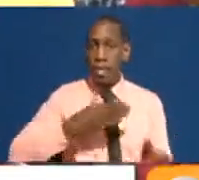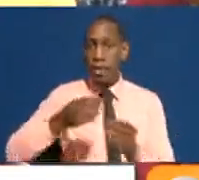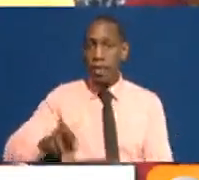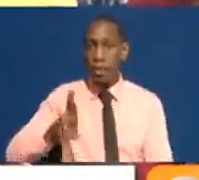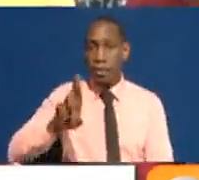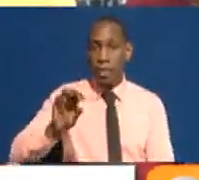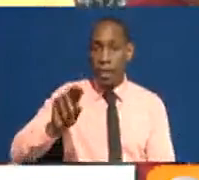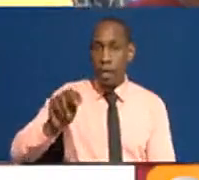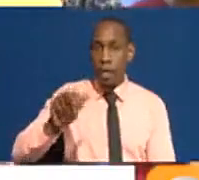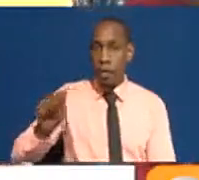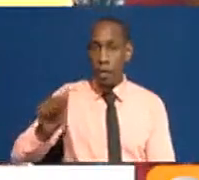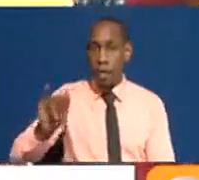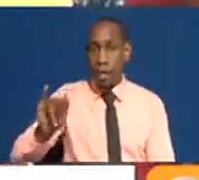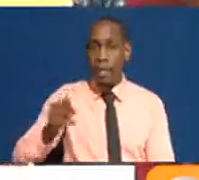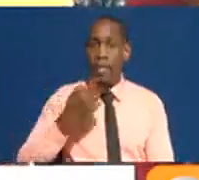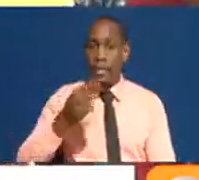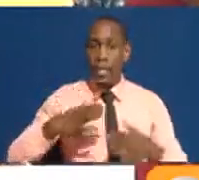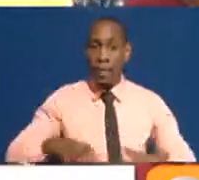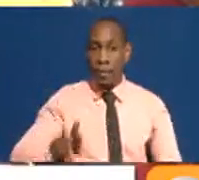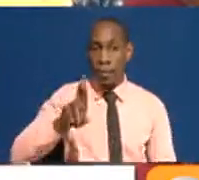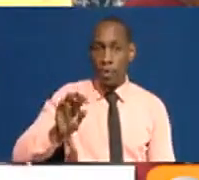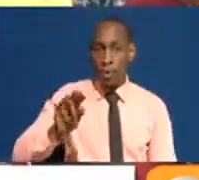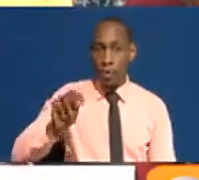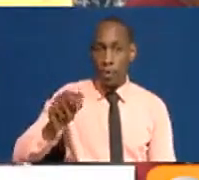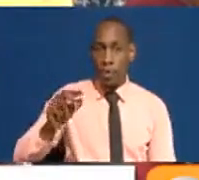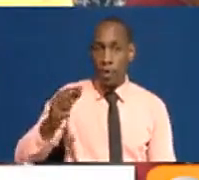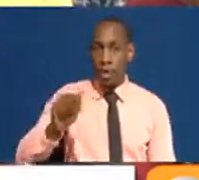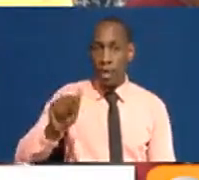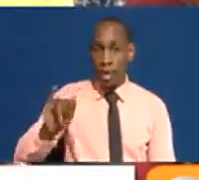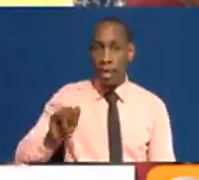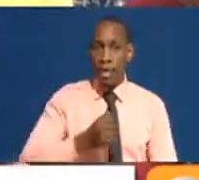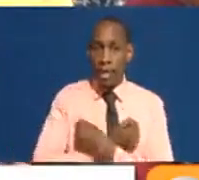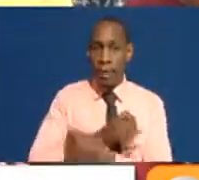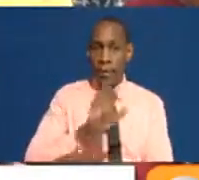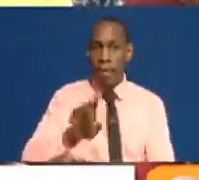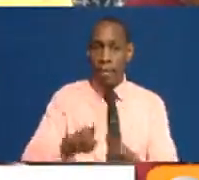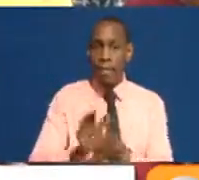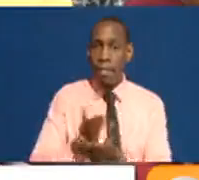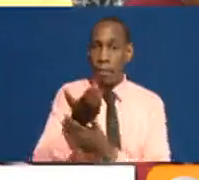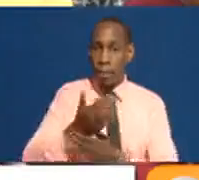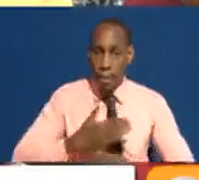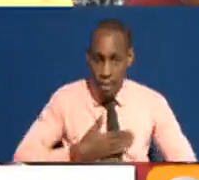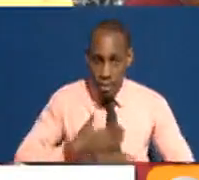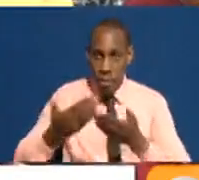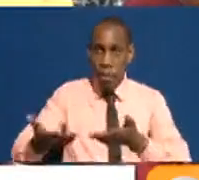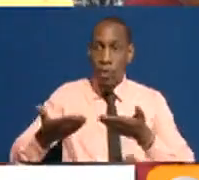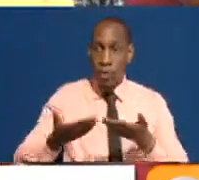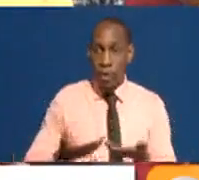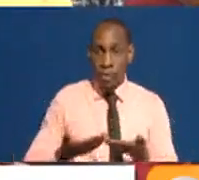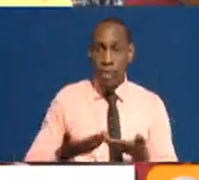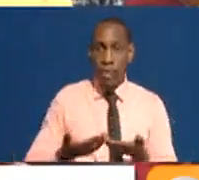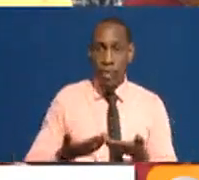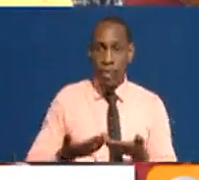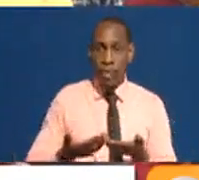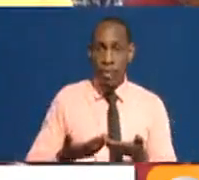Rongai. Waambie watu ya Rongai ninawapenda. Nimeomba kwa heshima wanipatie mjumbe